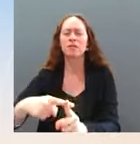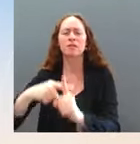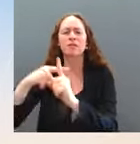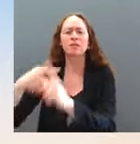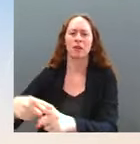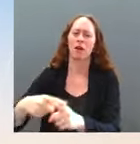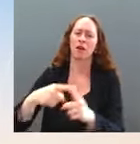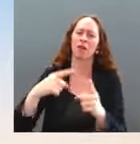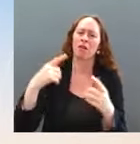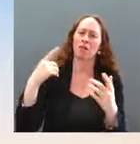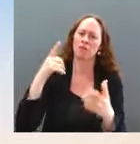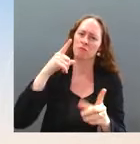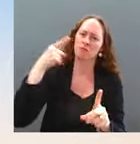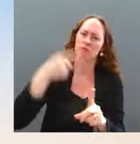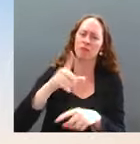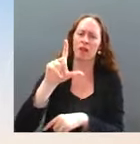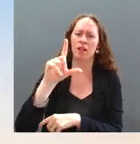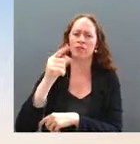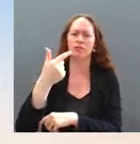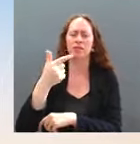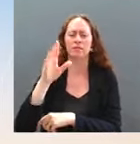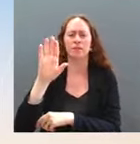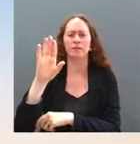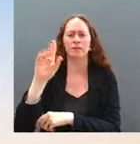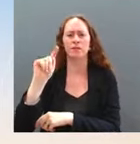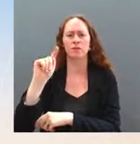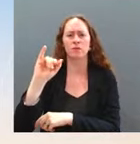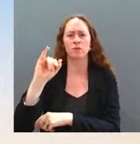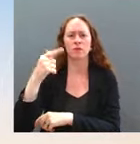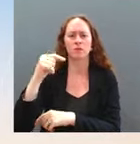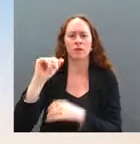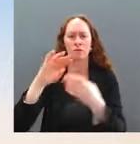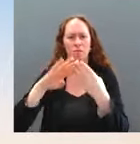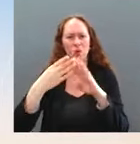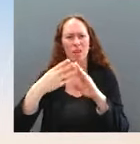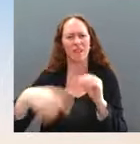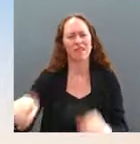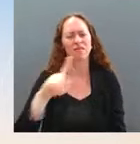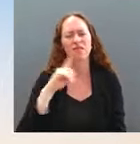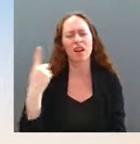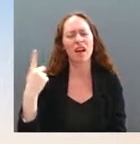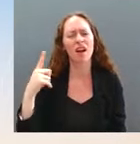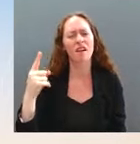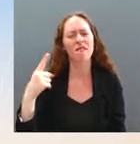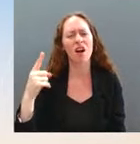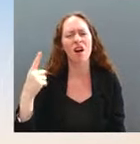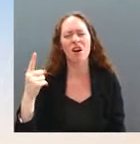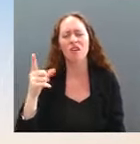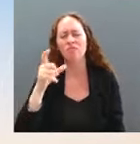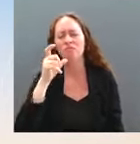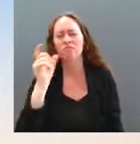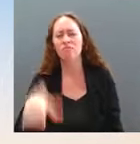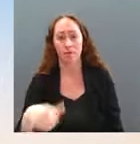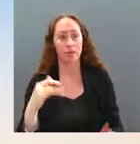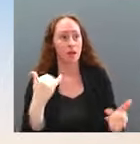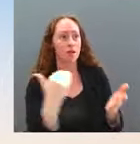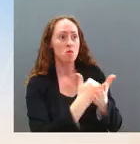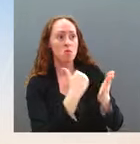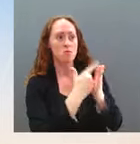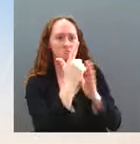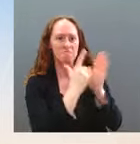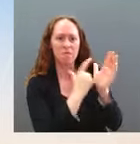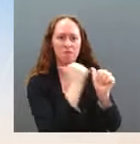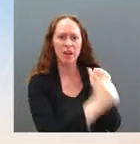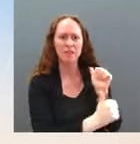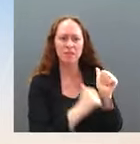only serve to harm kids. But Alabama's lawmakers and other legislators who are contemplating these discriminatory bills have been